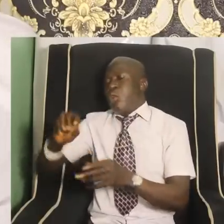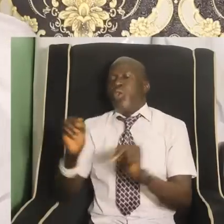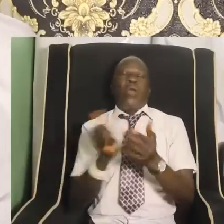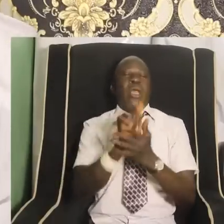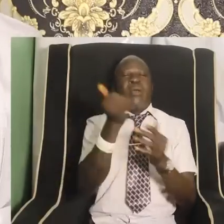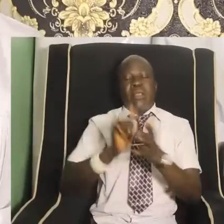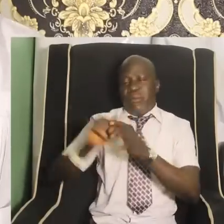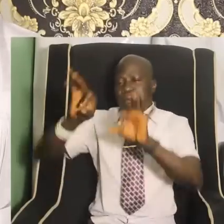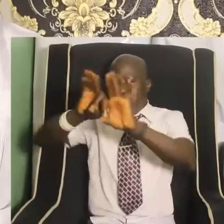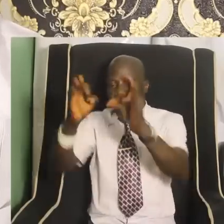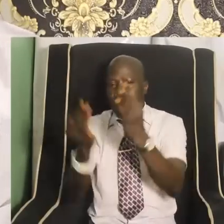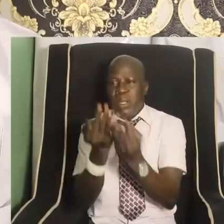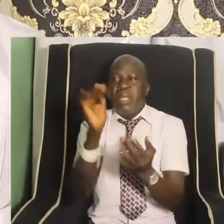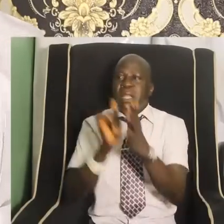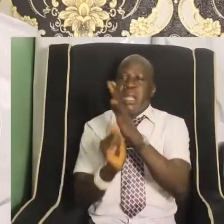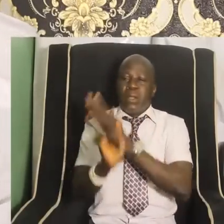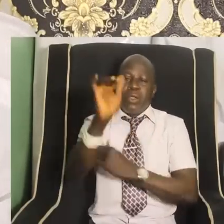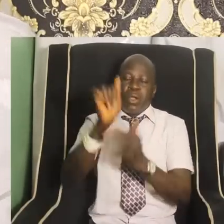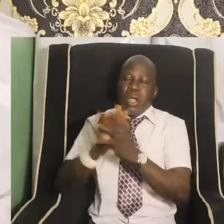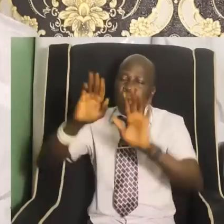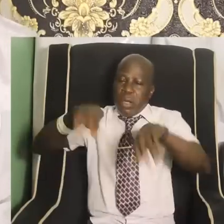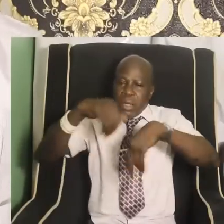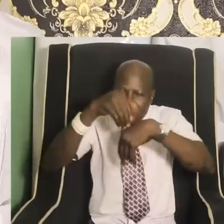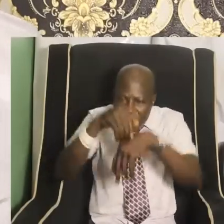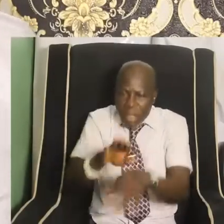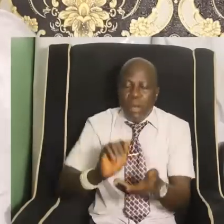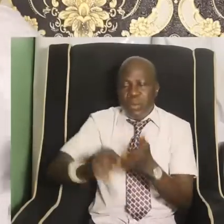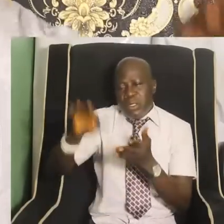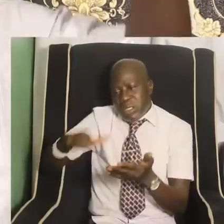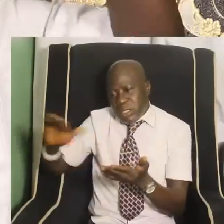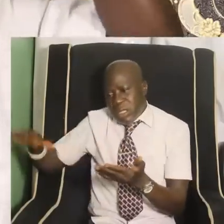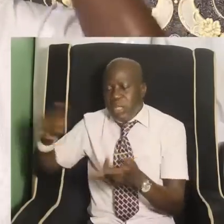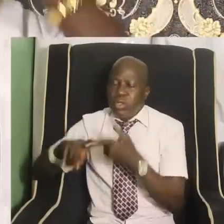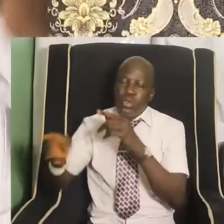There is no family that God will not help there and release a glorious child to them. But